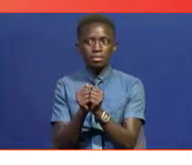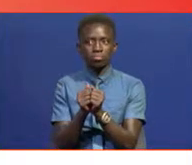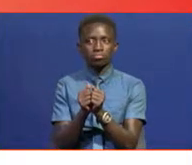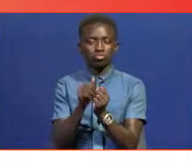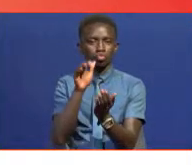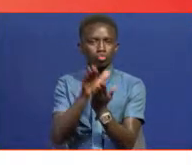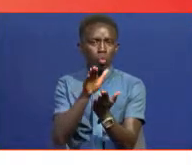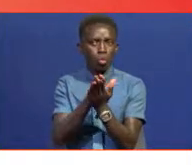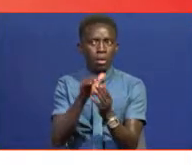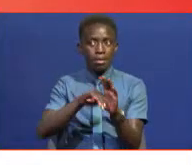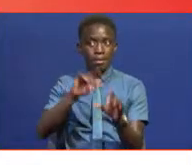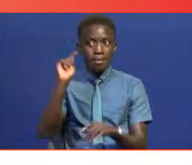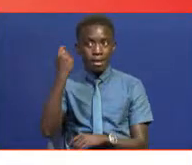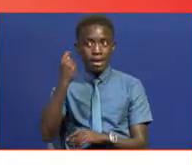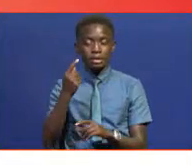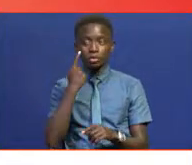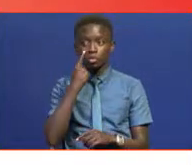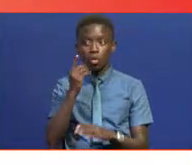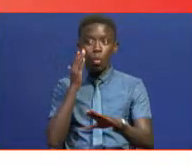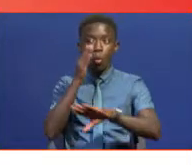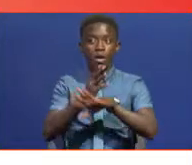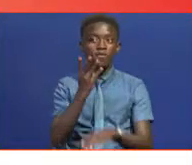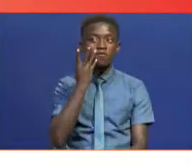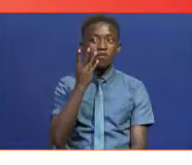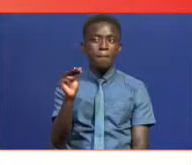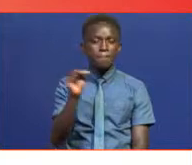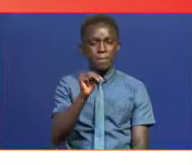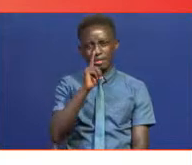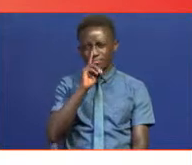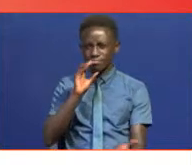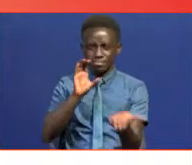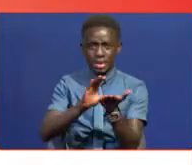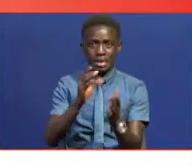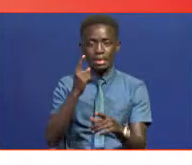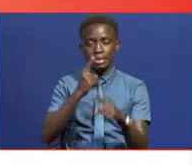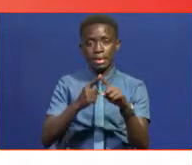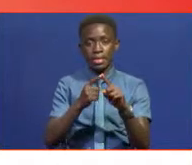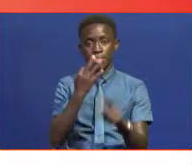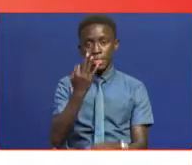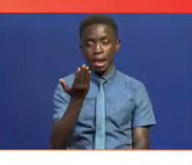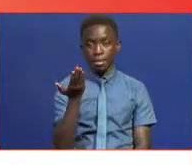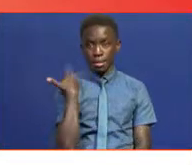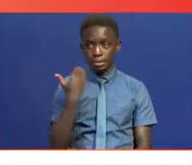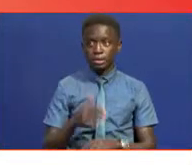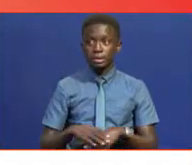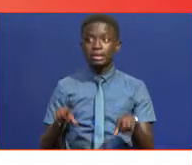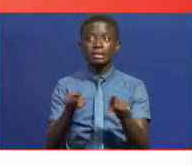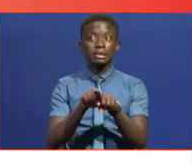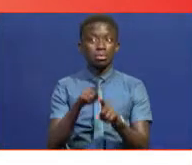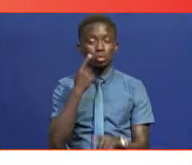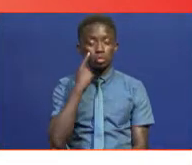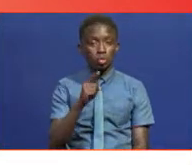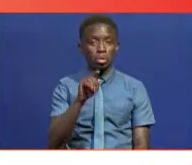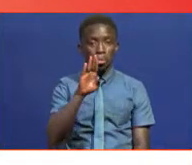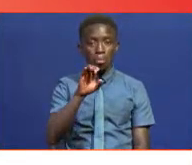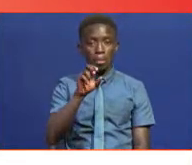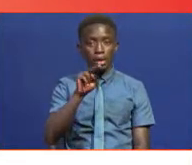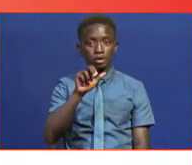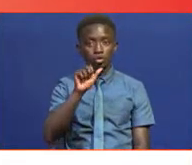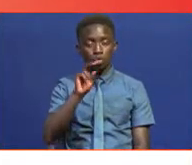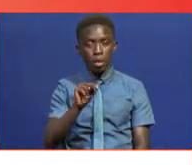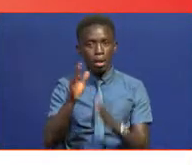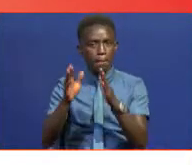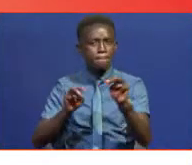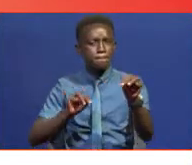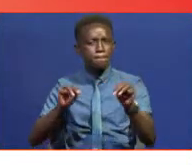invest over 400 million shillings in the last 3 years. Butter Shoe Kenya Managing Director Benson Okumu says the firm is targeting